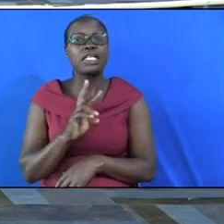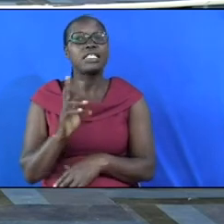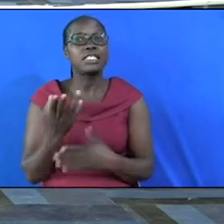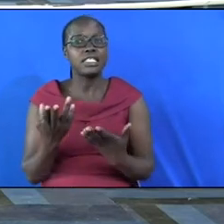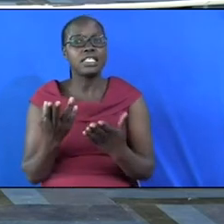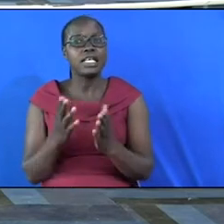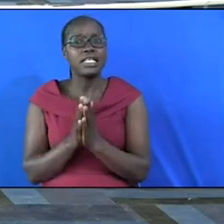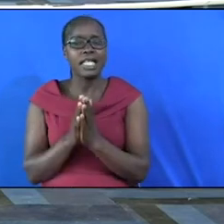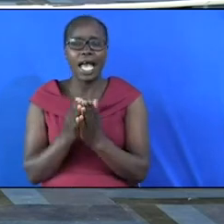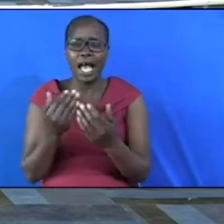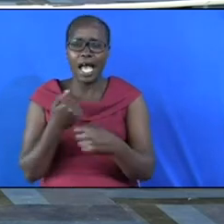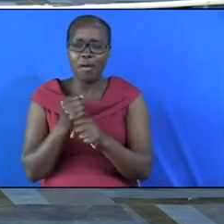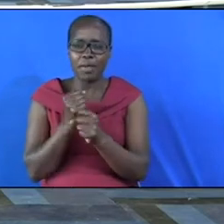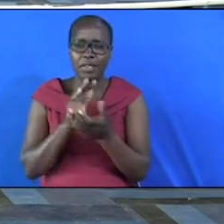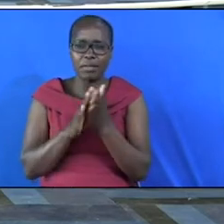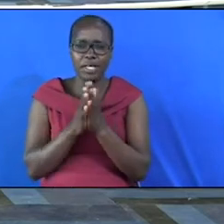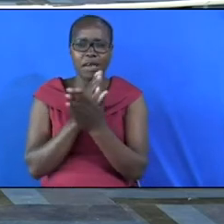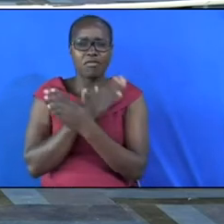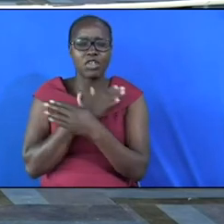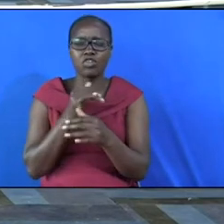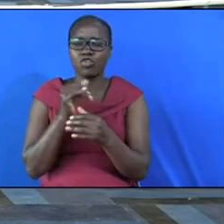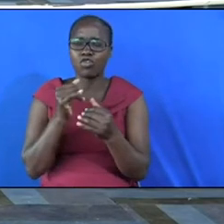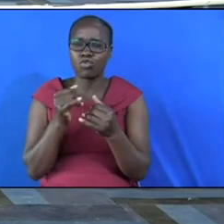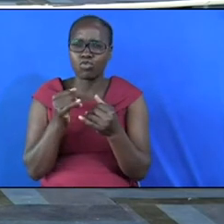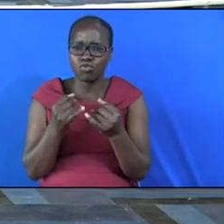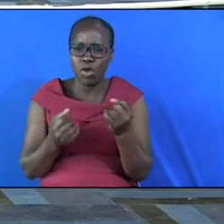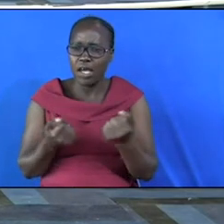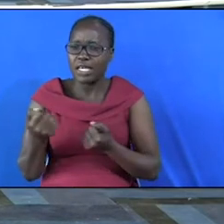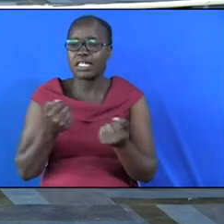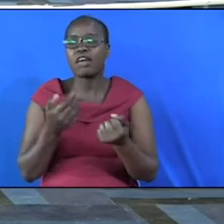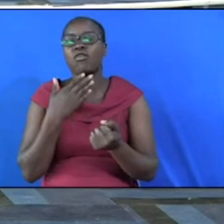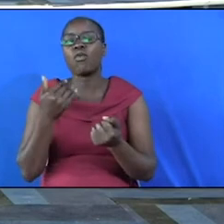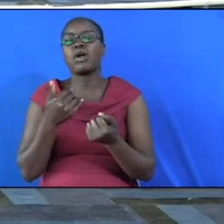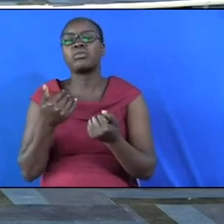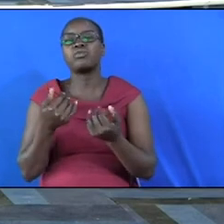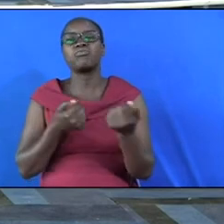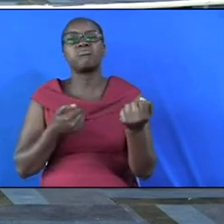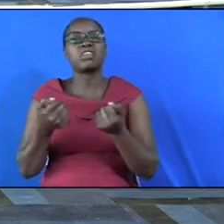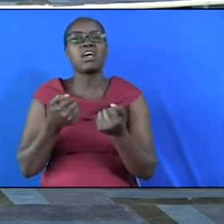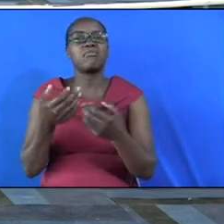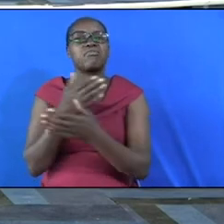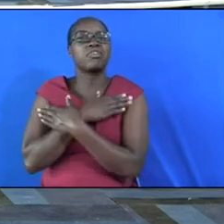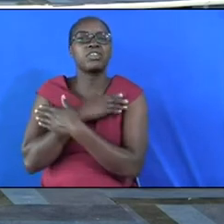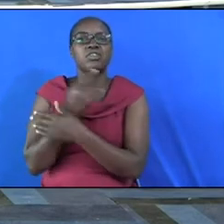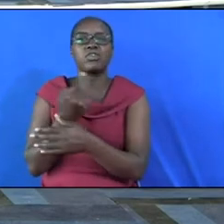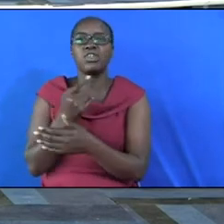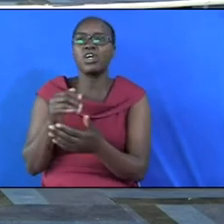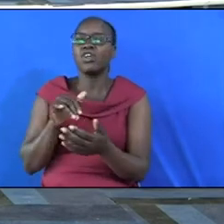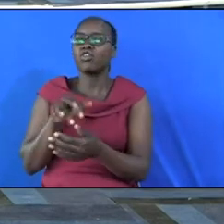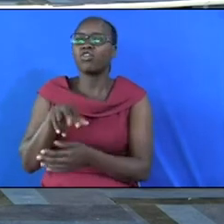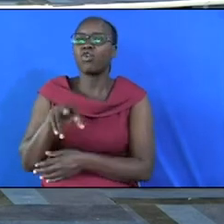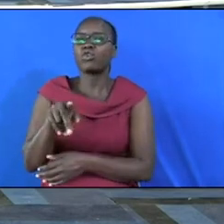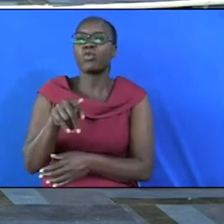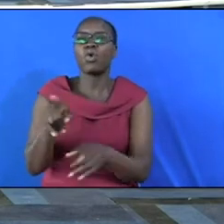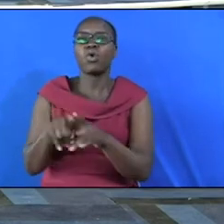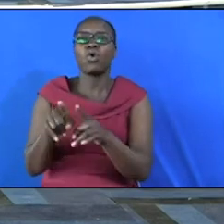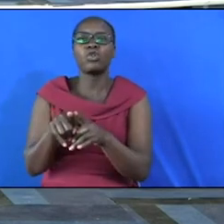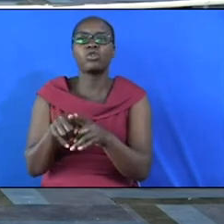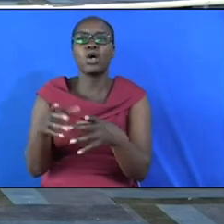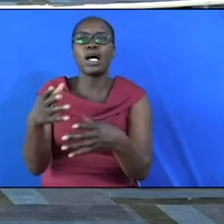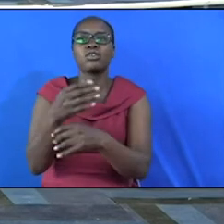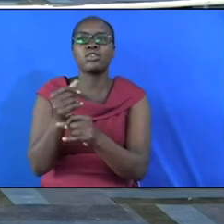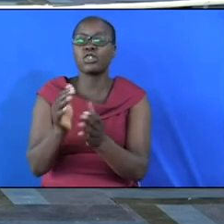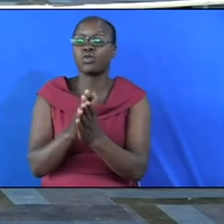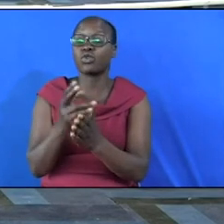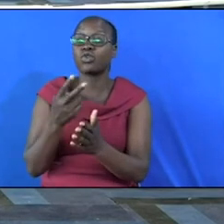world acts in a way that those who drive only want to associate with those who drive. Then those who walk only want to